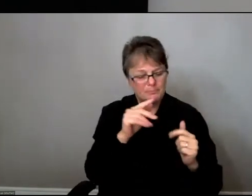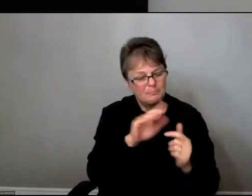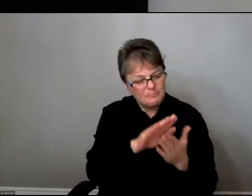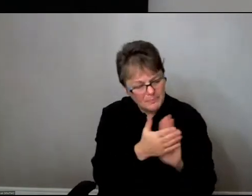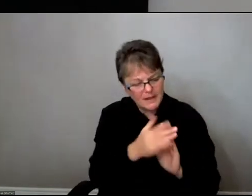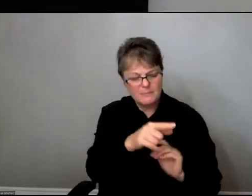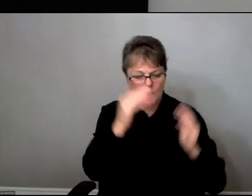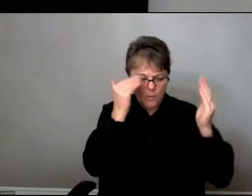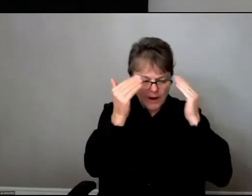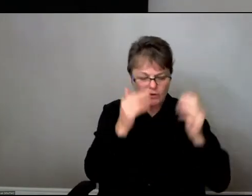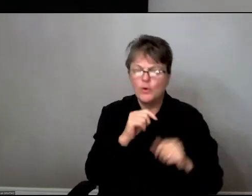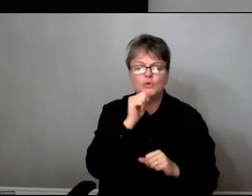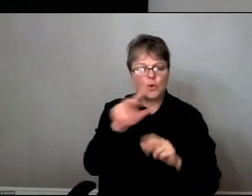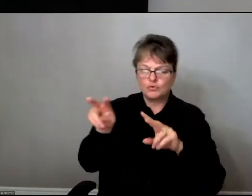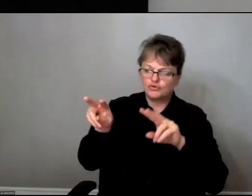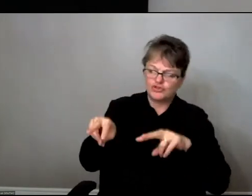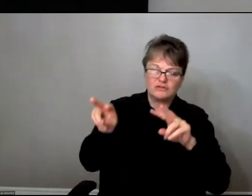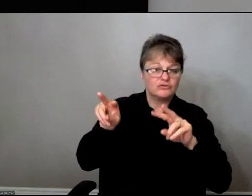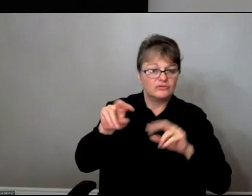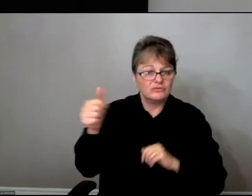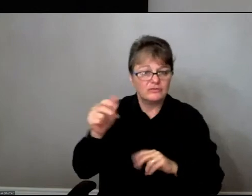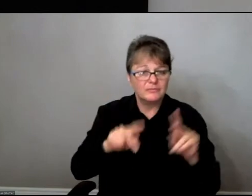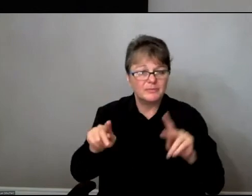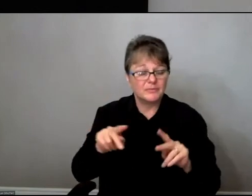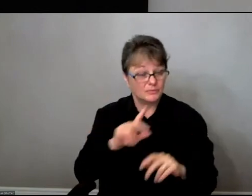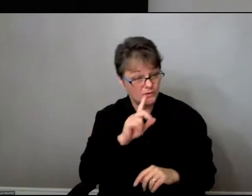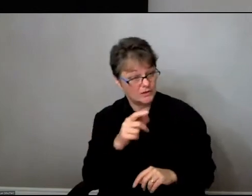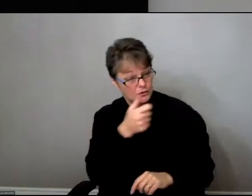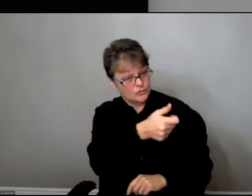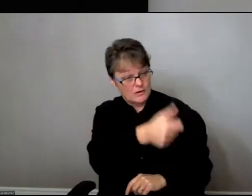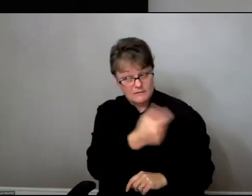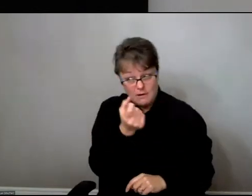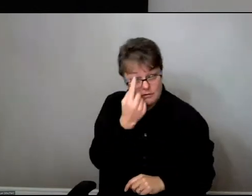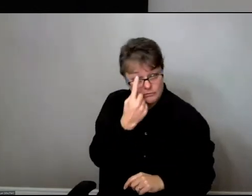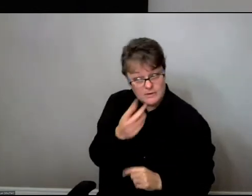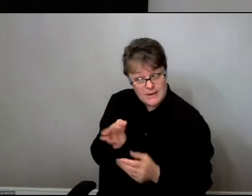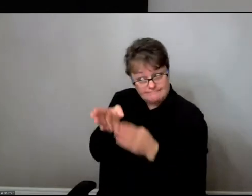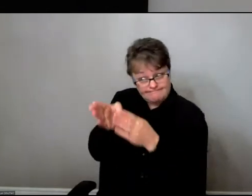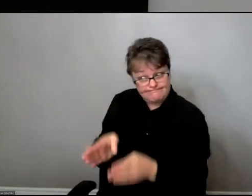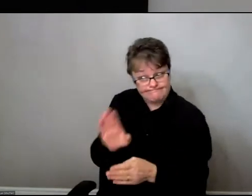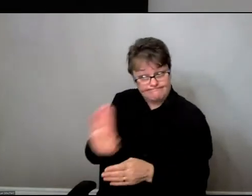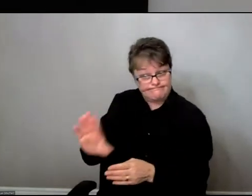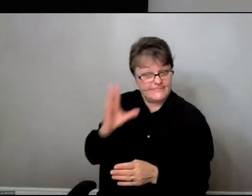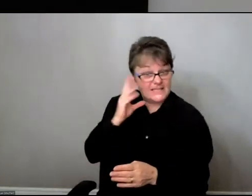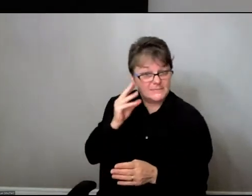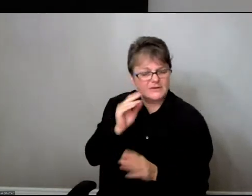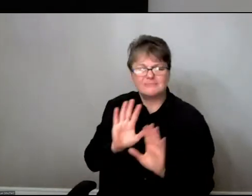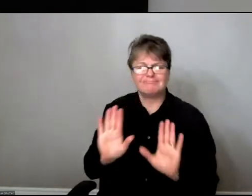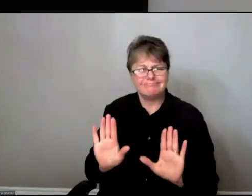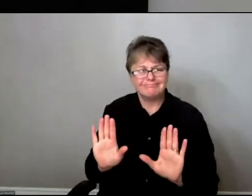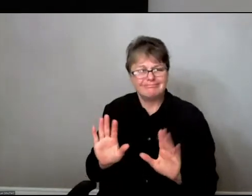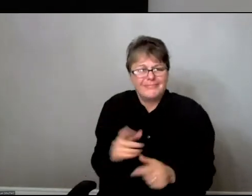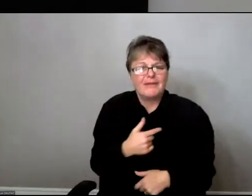truly know what someone else is going through. Be kind.